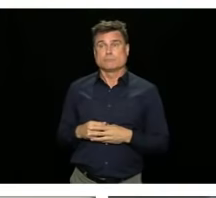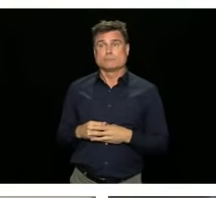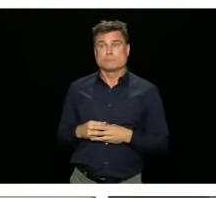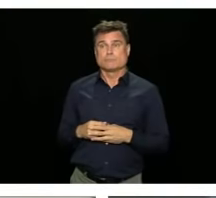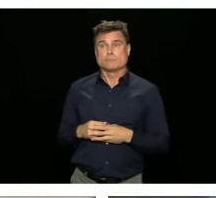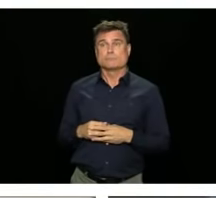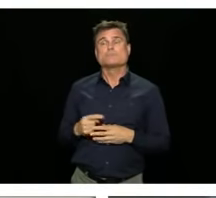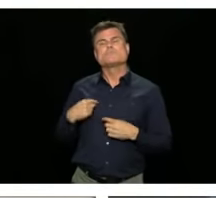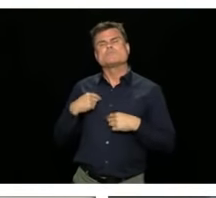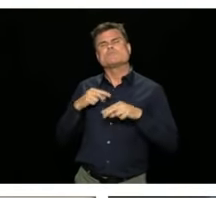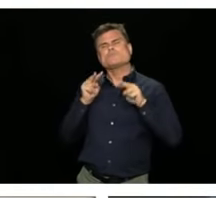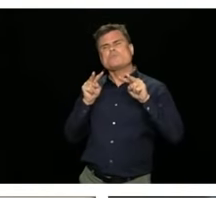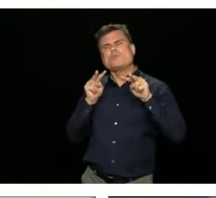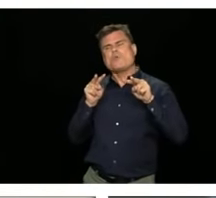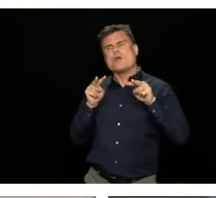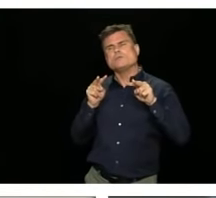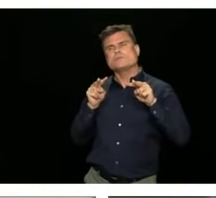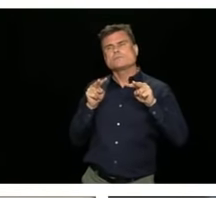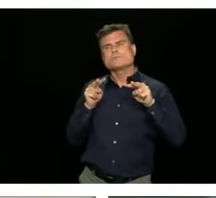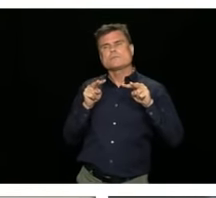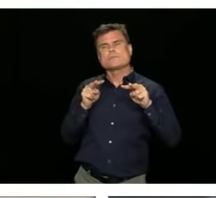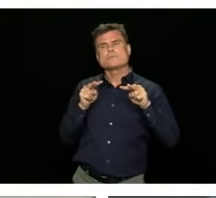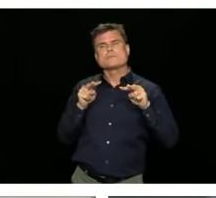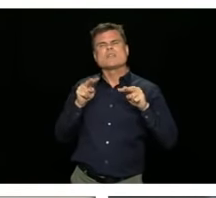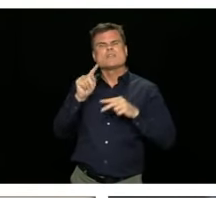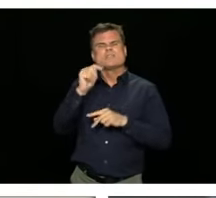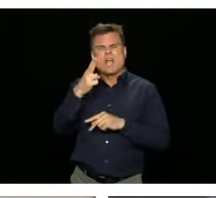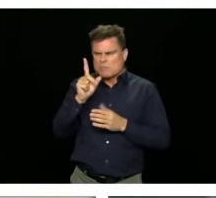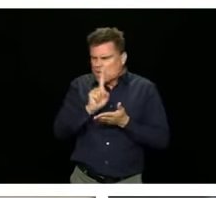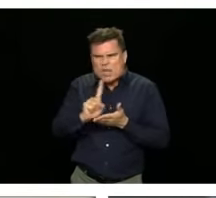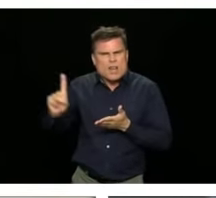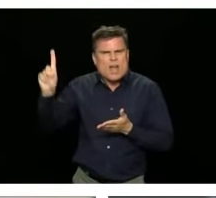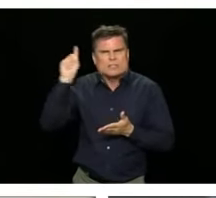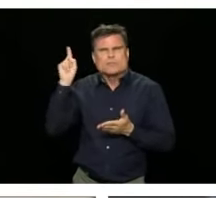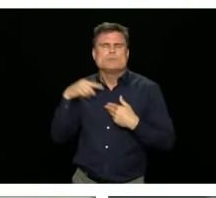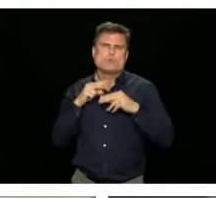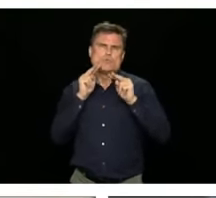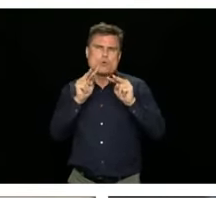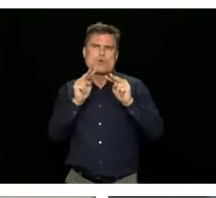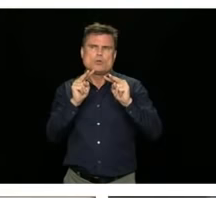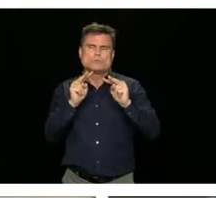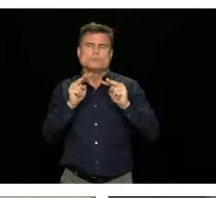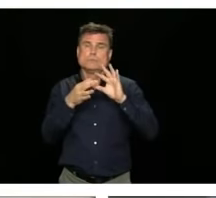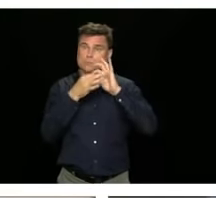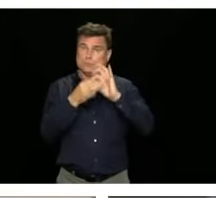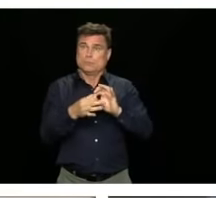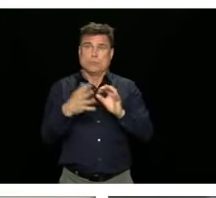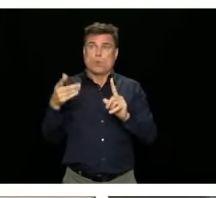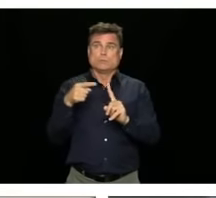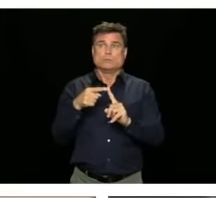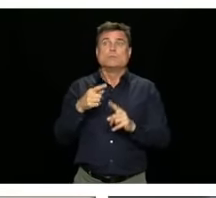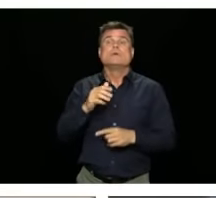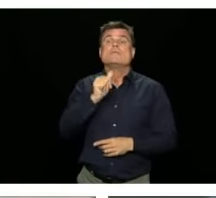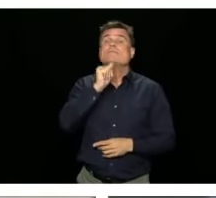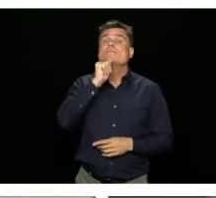amazing speakers, and I had my son watch it with me. And then after about half an hour, he was tuning out, and we went for a walk. And my